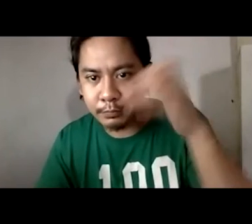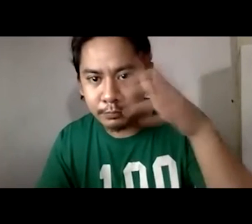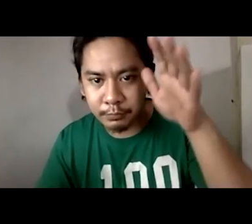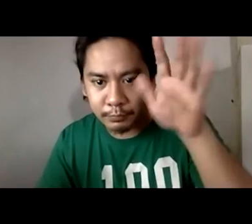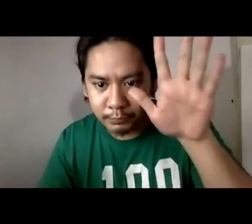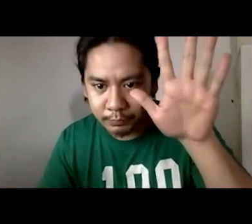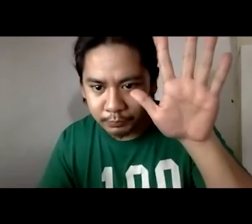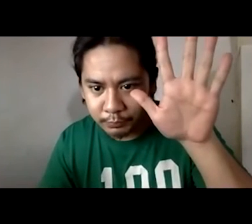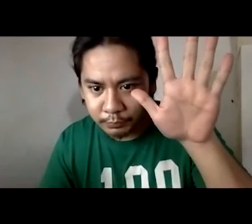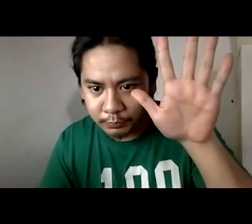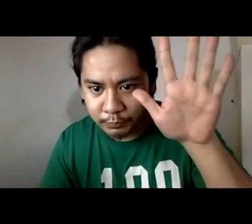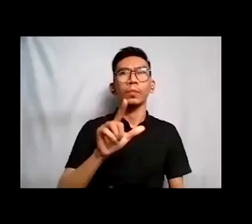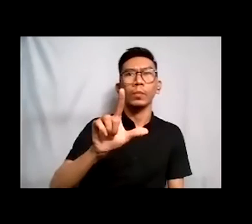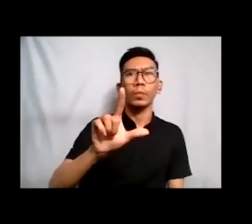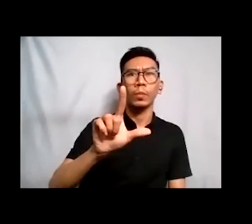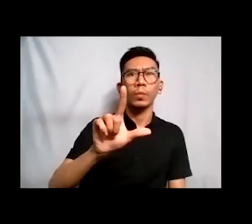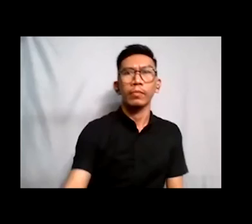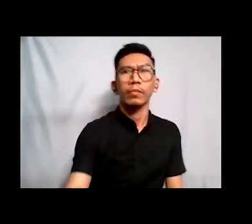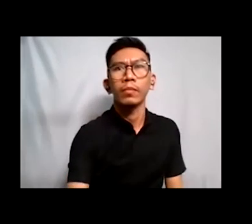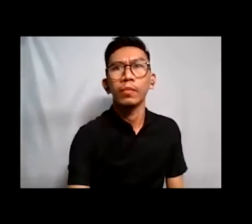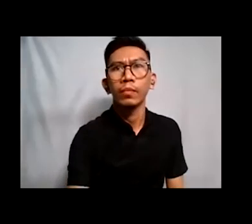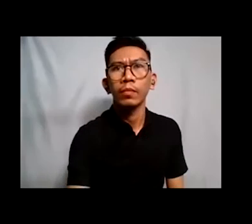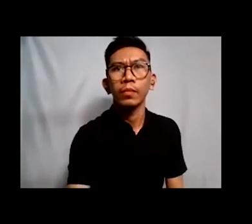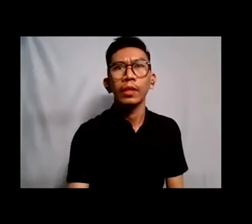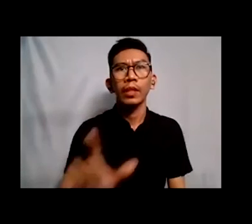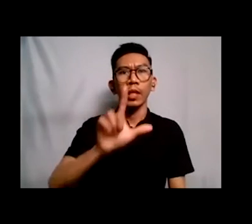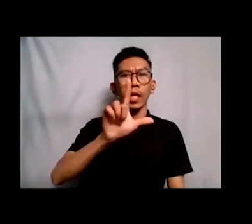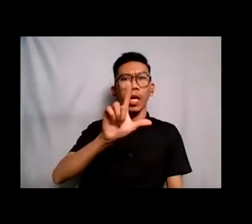the sign for like, it means to enjoy, right?